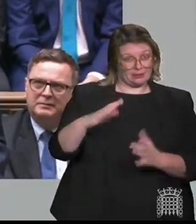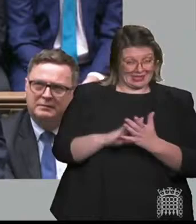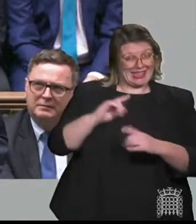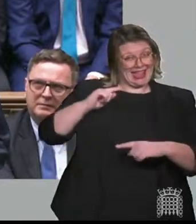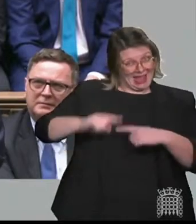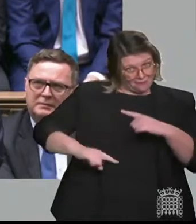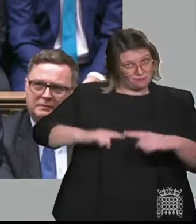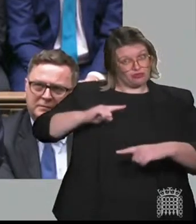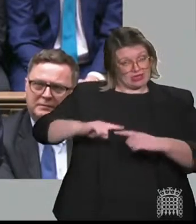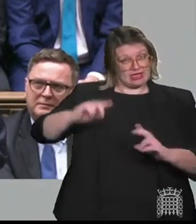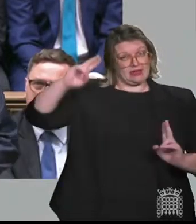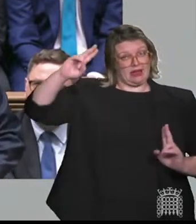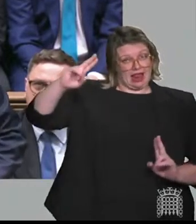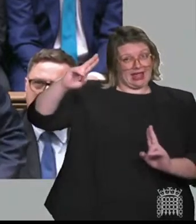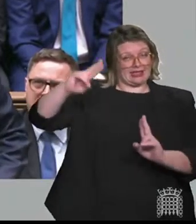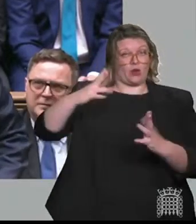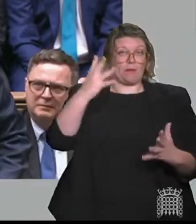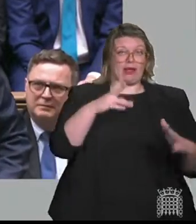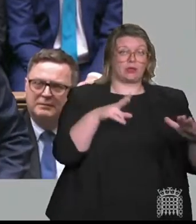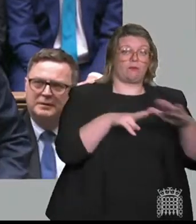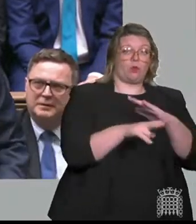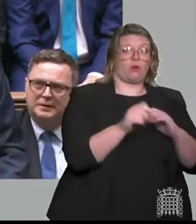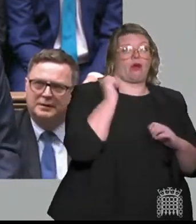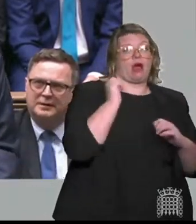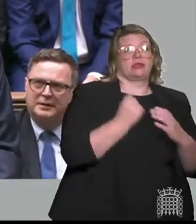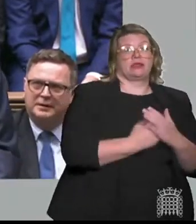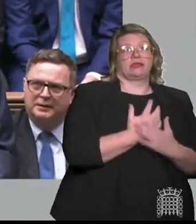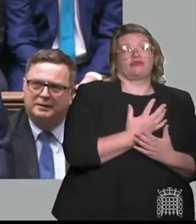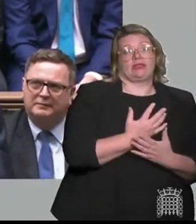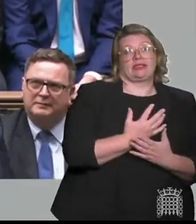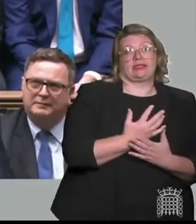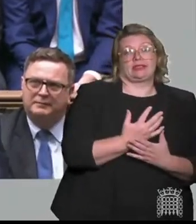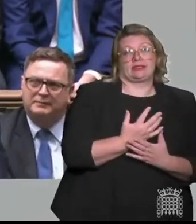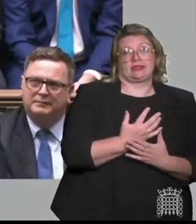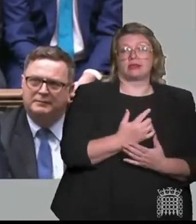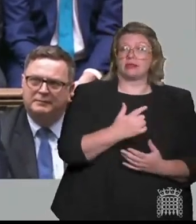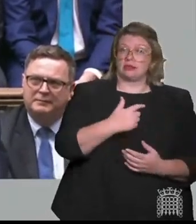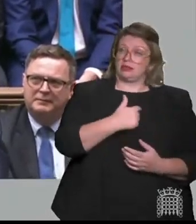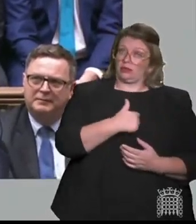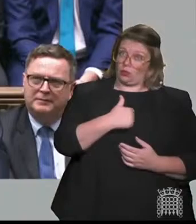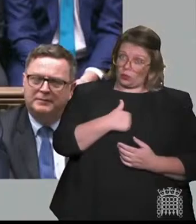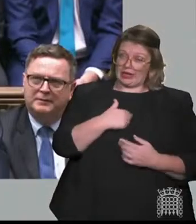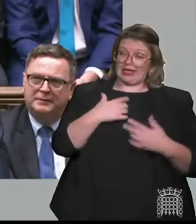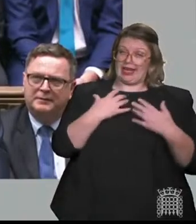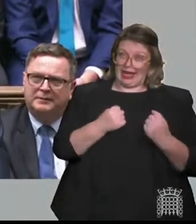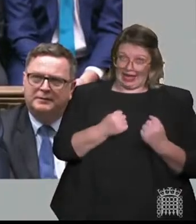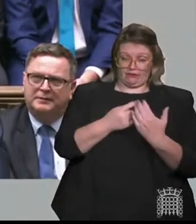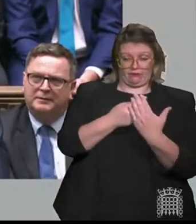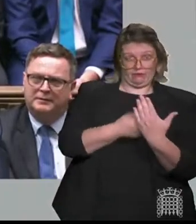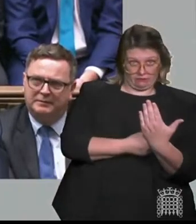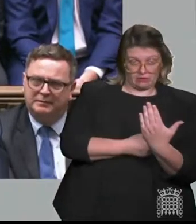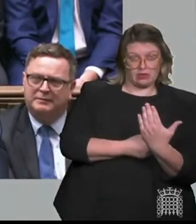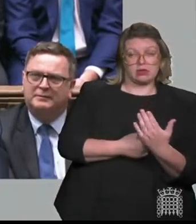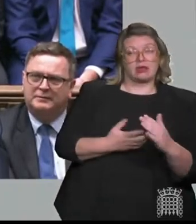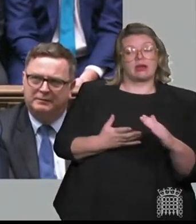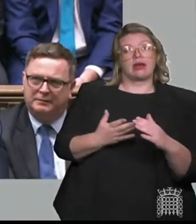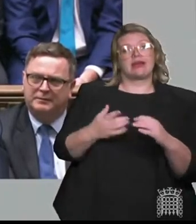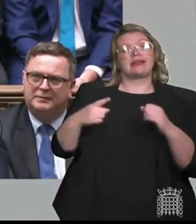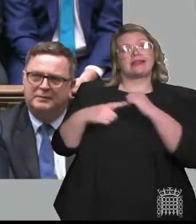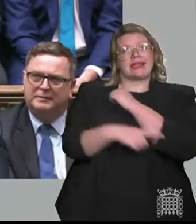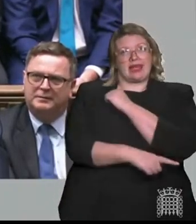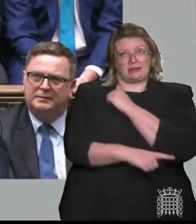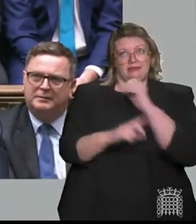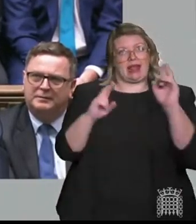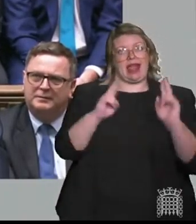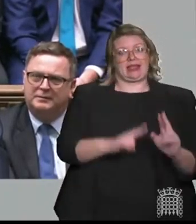year compared to forecasts in the spring. We therefore meet our fiscal rule to have underlying debt falling as a percentage of